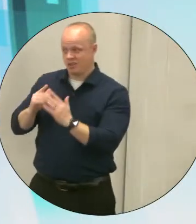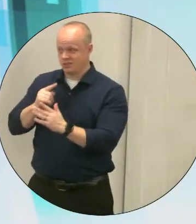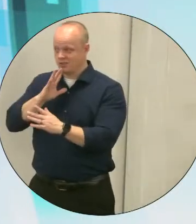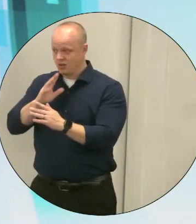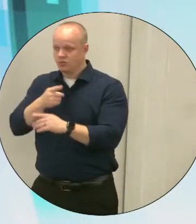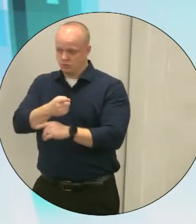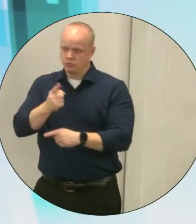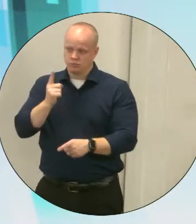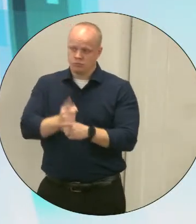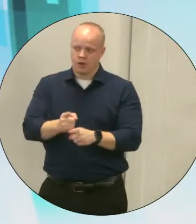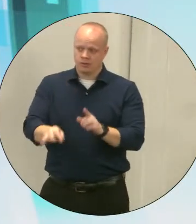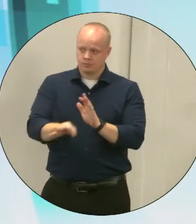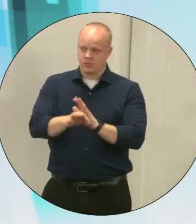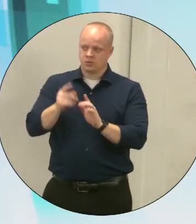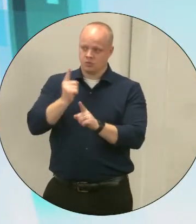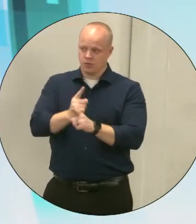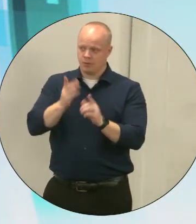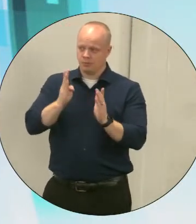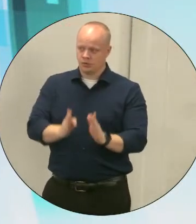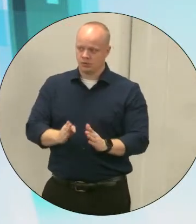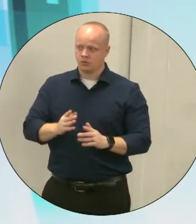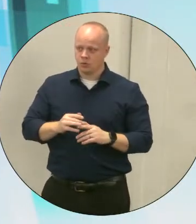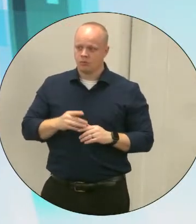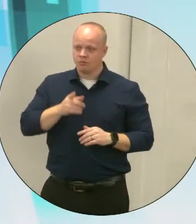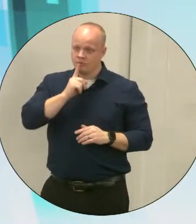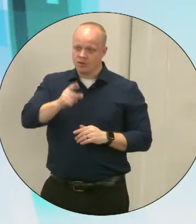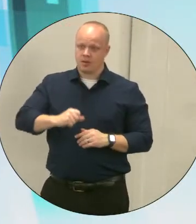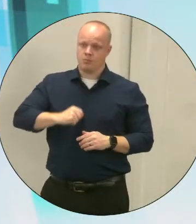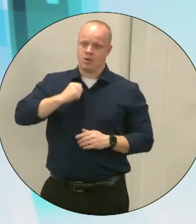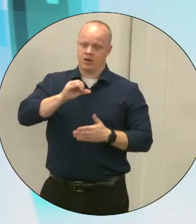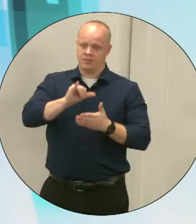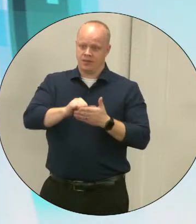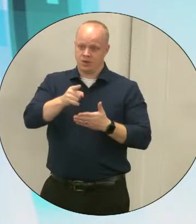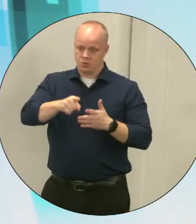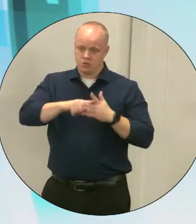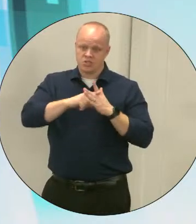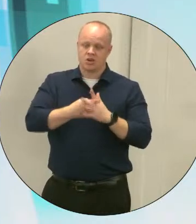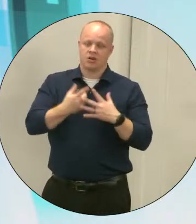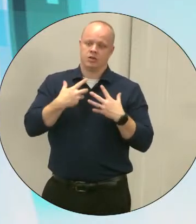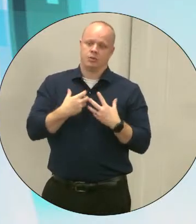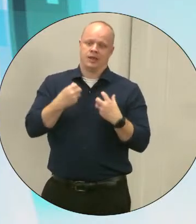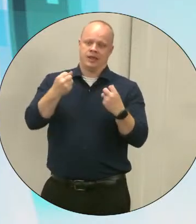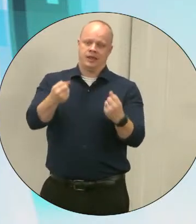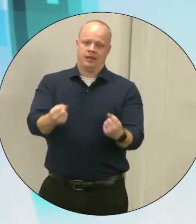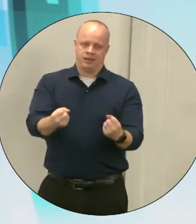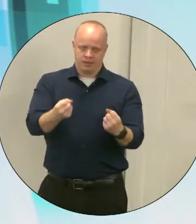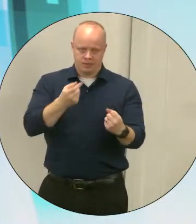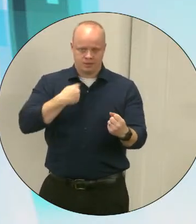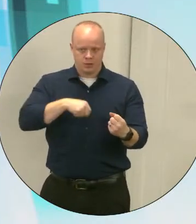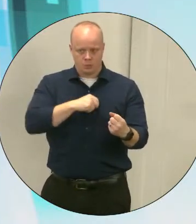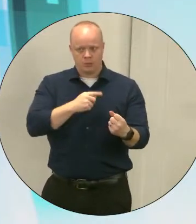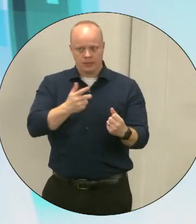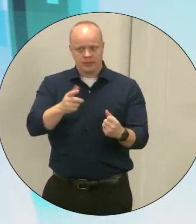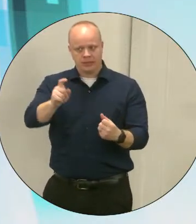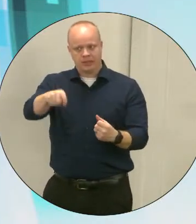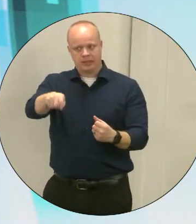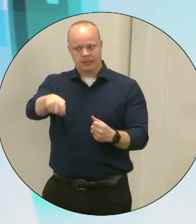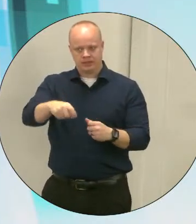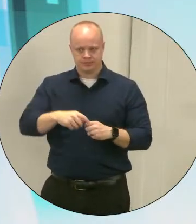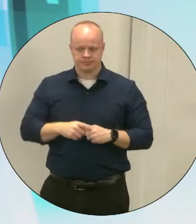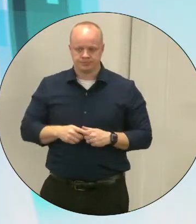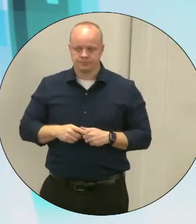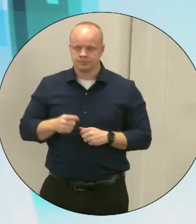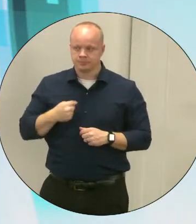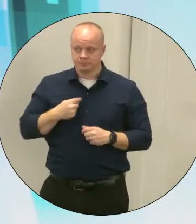got it right. And so I'm very proud of that. You're starting the healing that we so desperately needed.